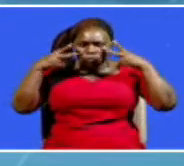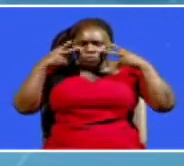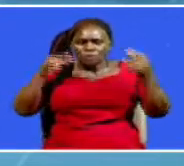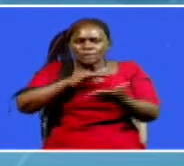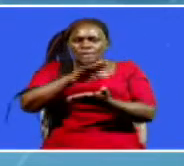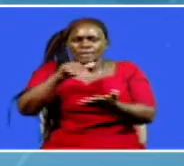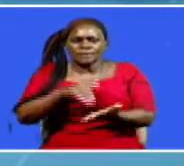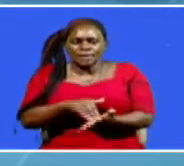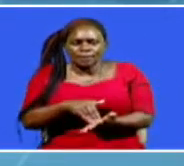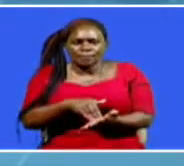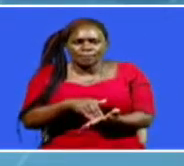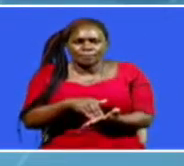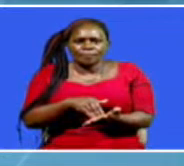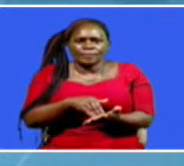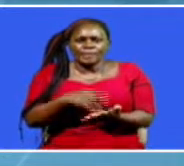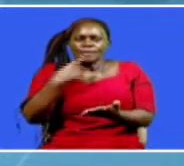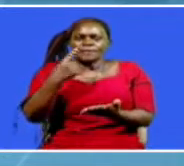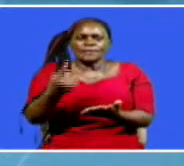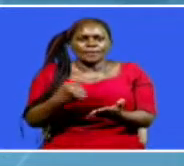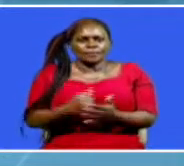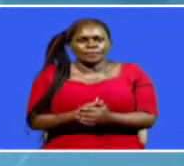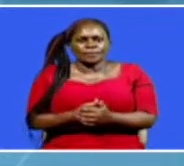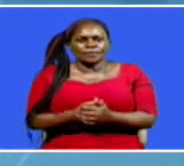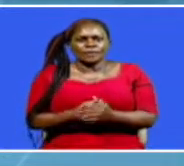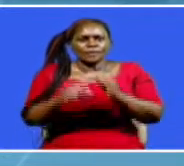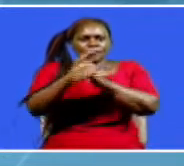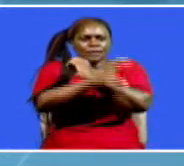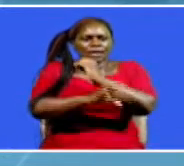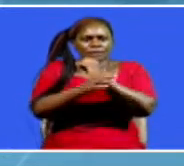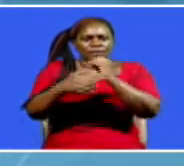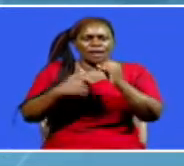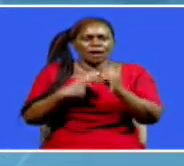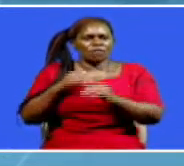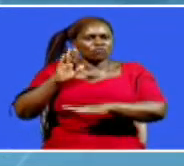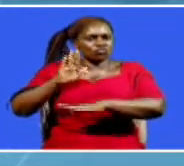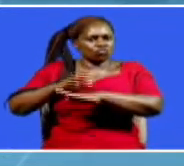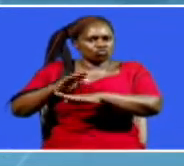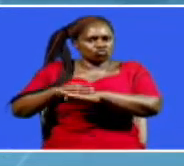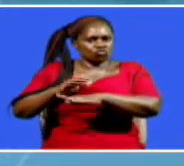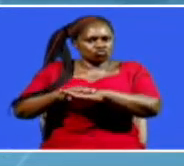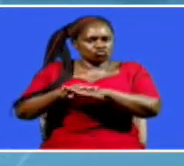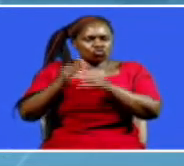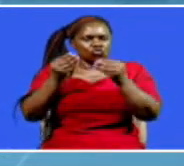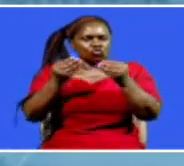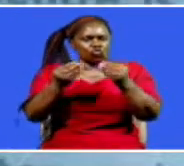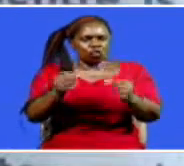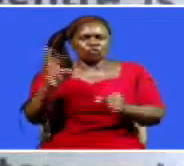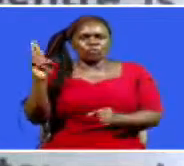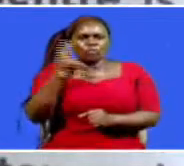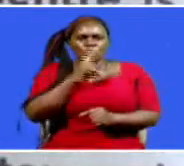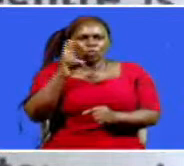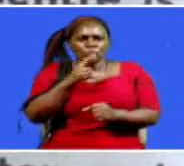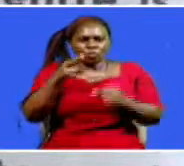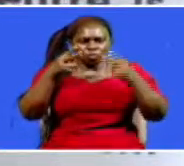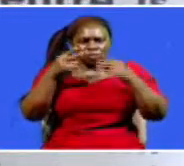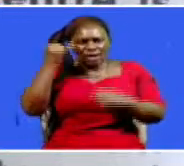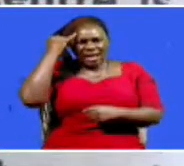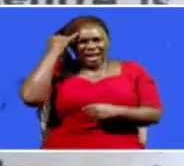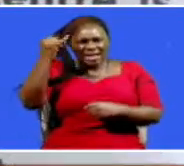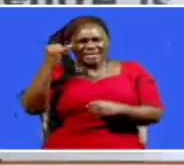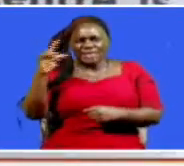is Dr. Roslyn Nyawira, noted that the country has effectively responded to the threats of